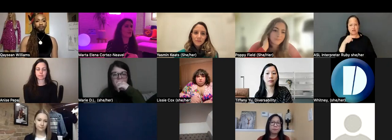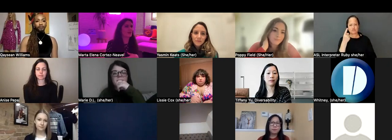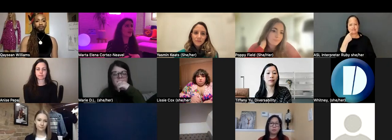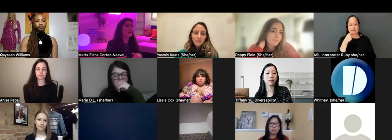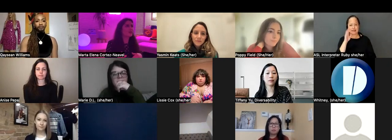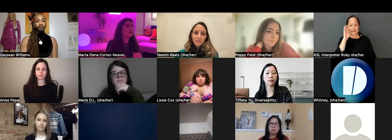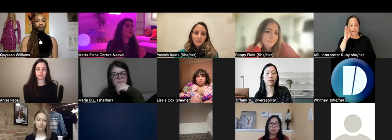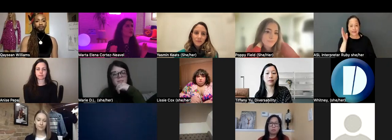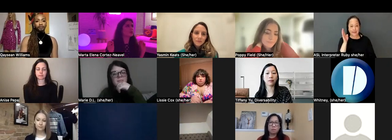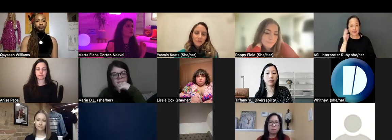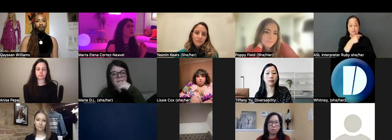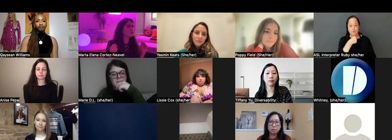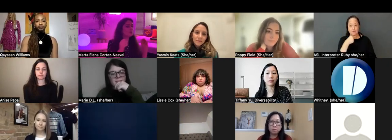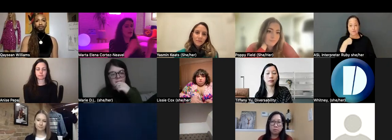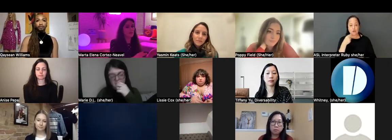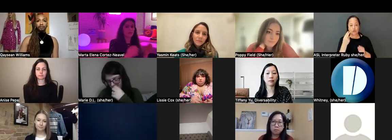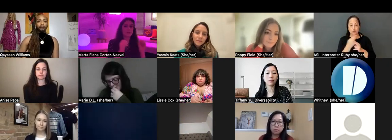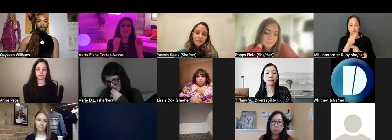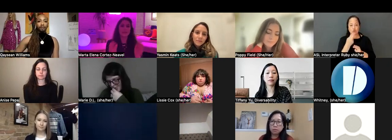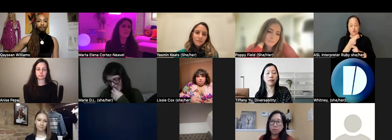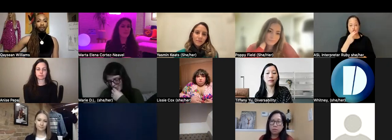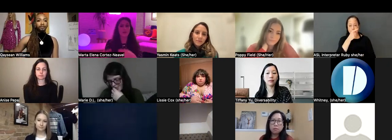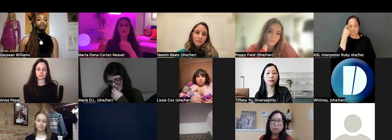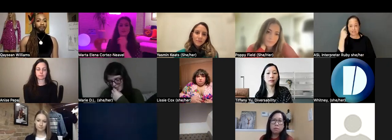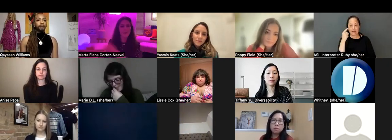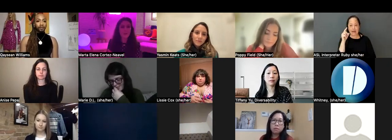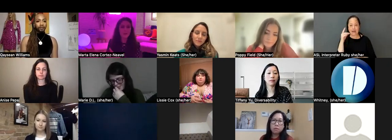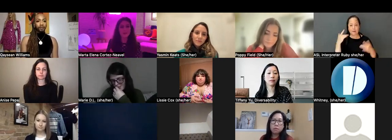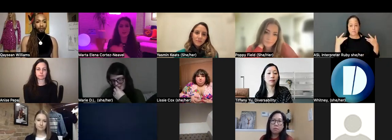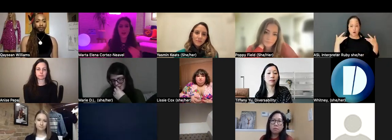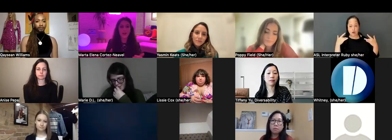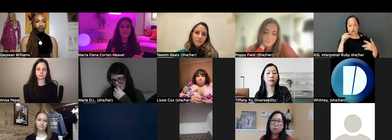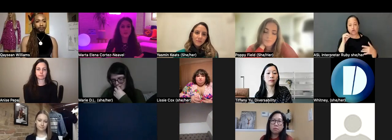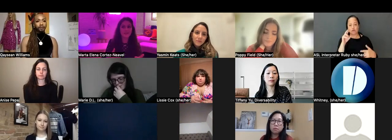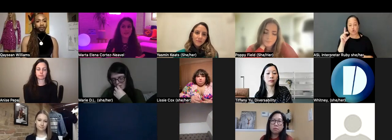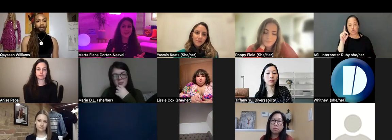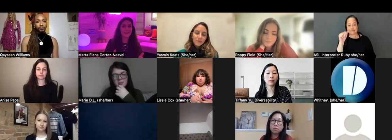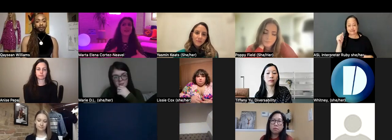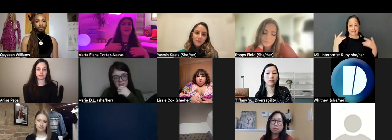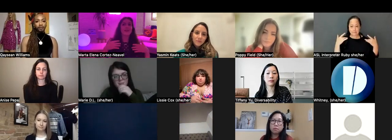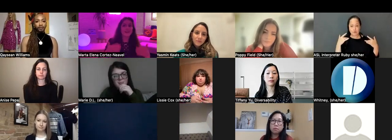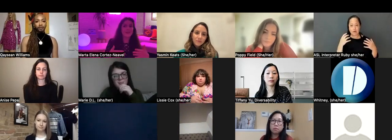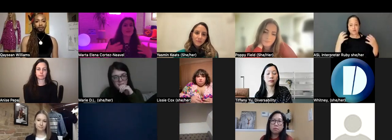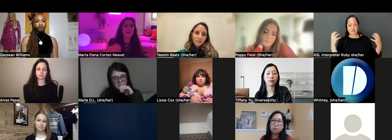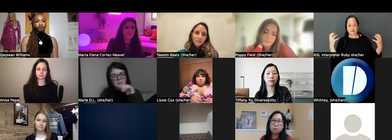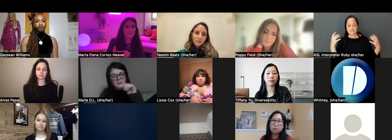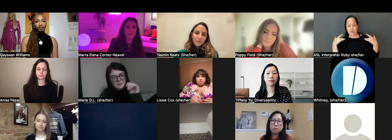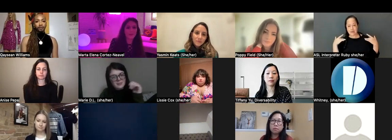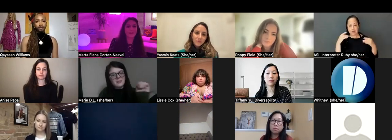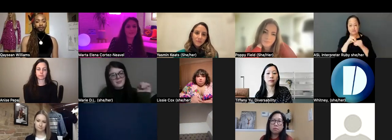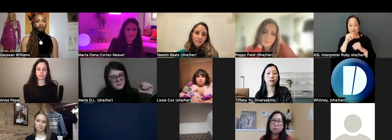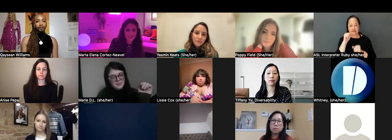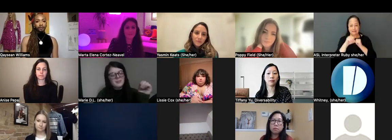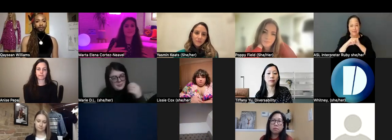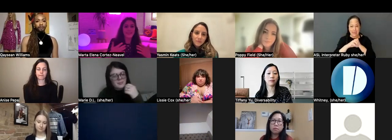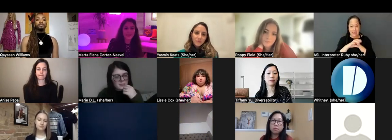hey, we'll use Black models or disabled models or fat models in our ads, but saying and we have them on